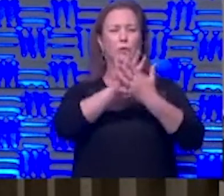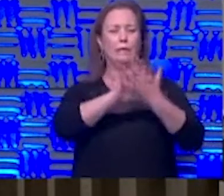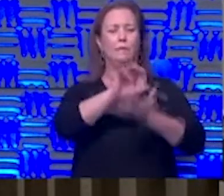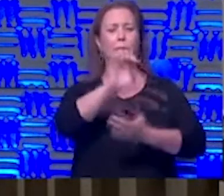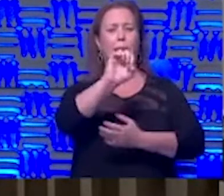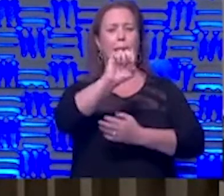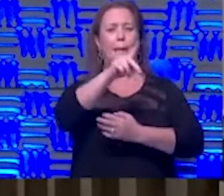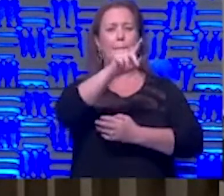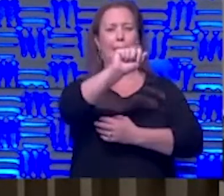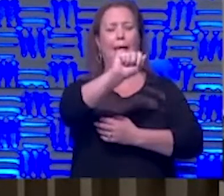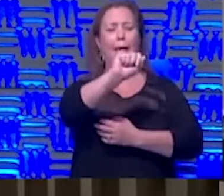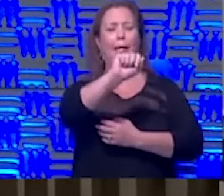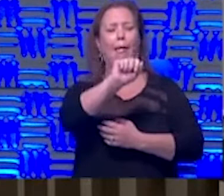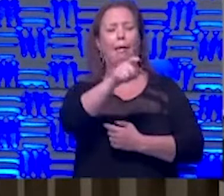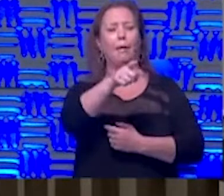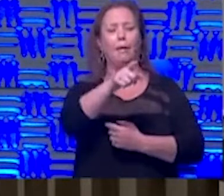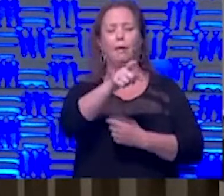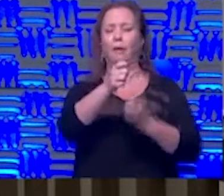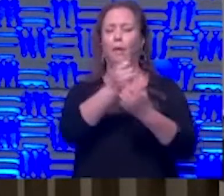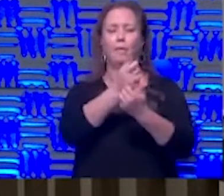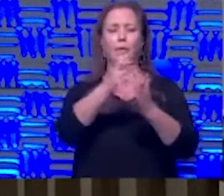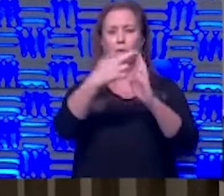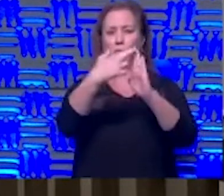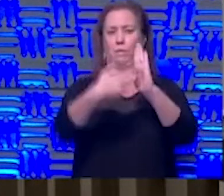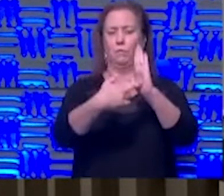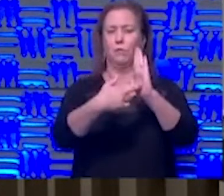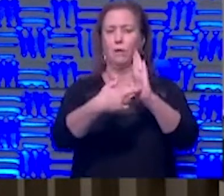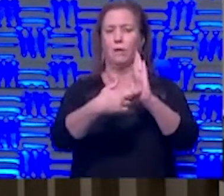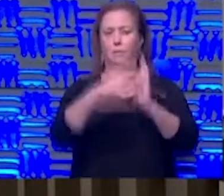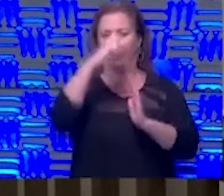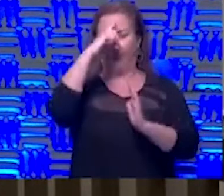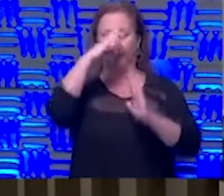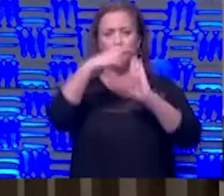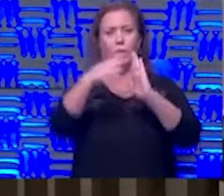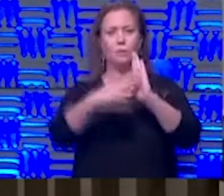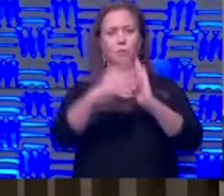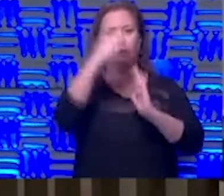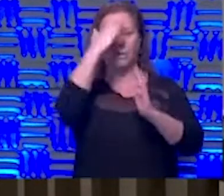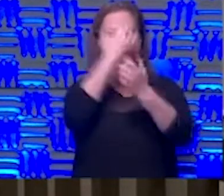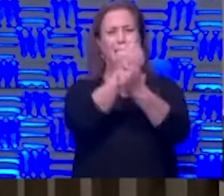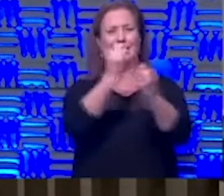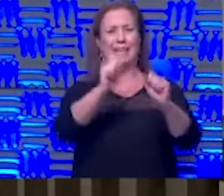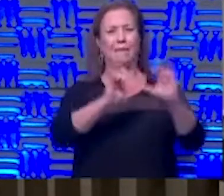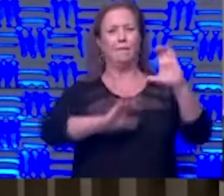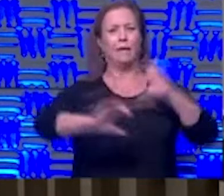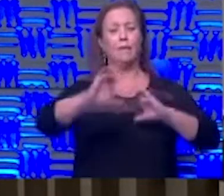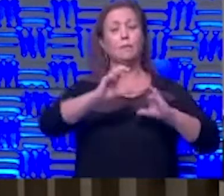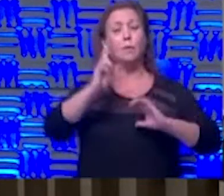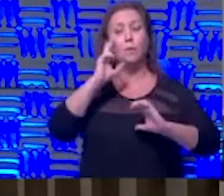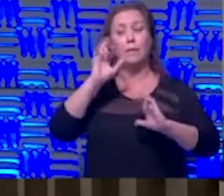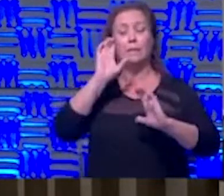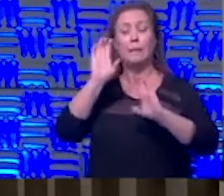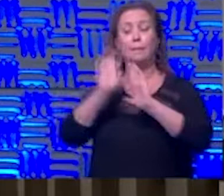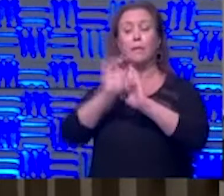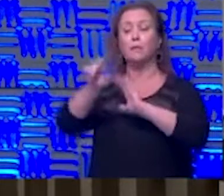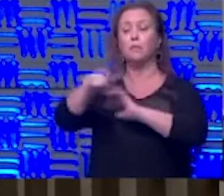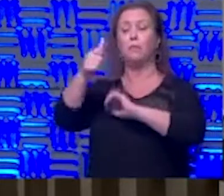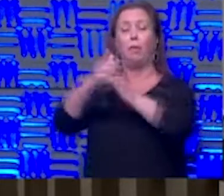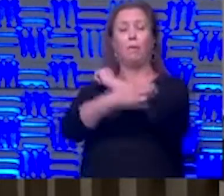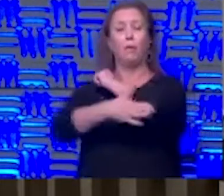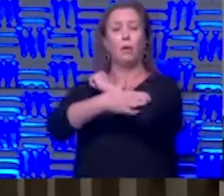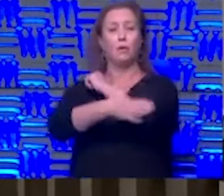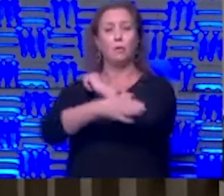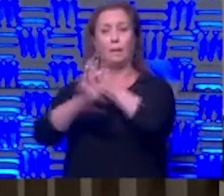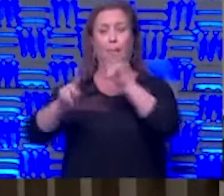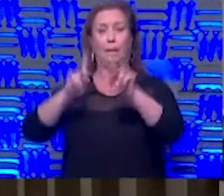is probably registered and all that. So it's known to be safe. We see pictures from other countries as well, of